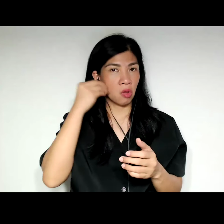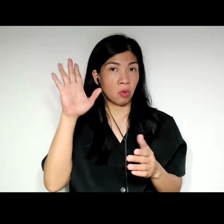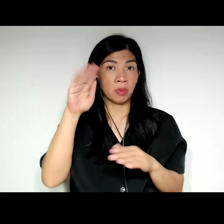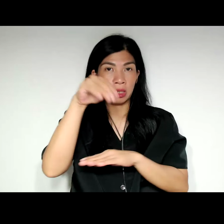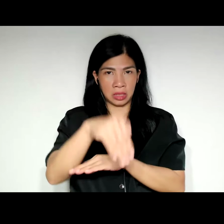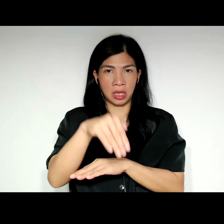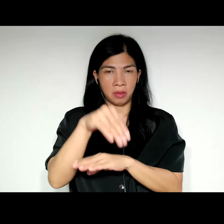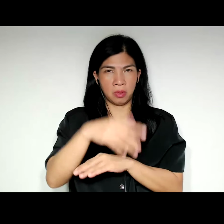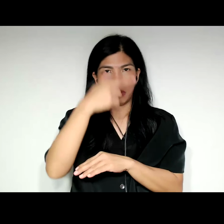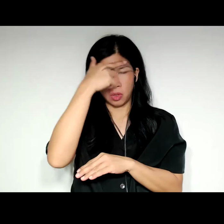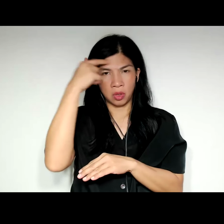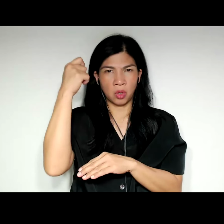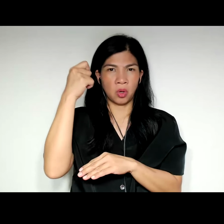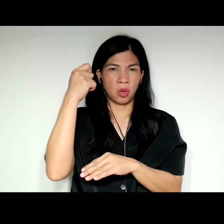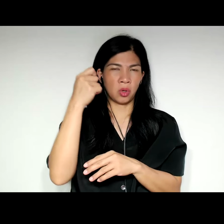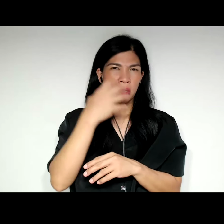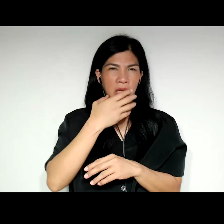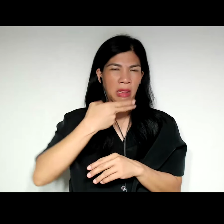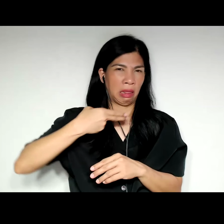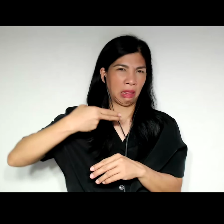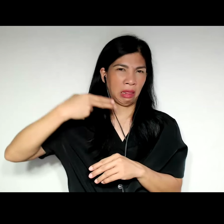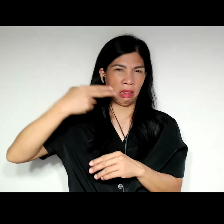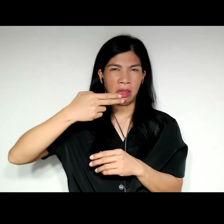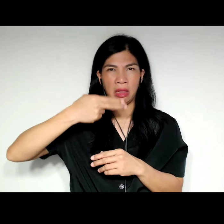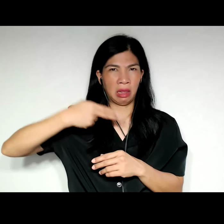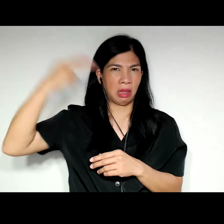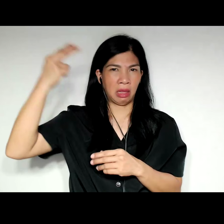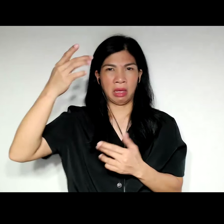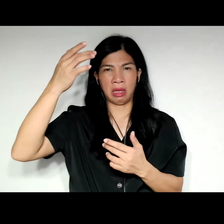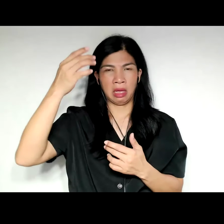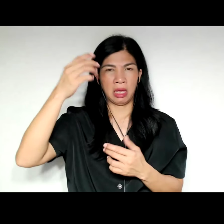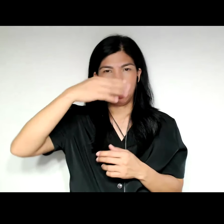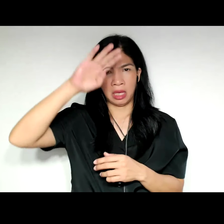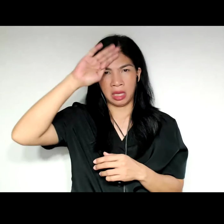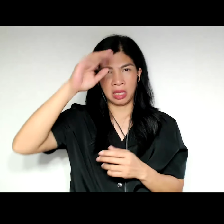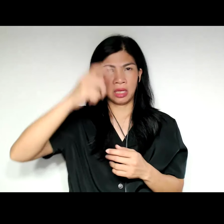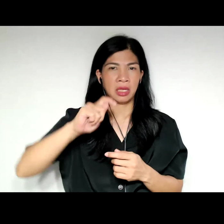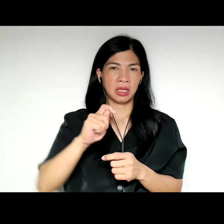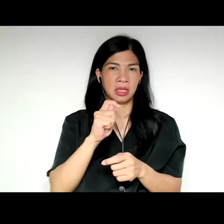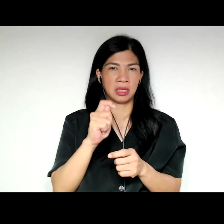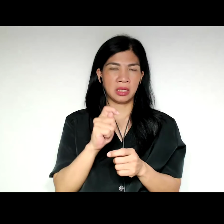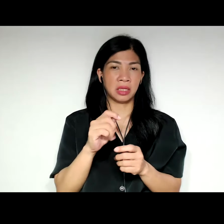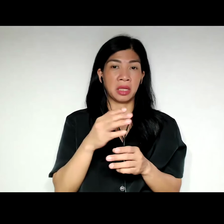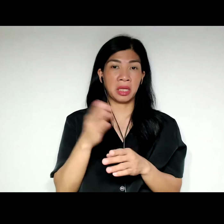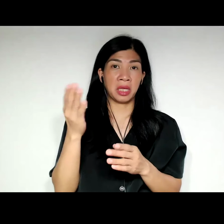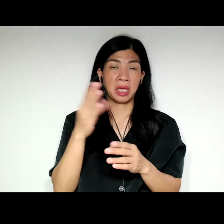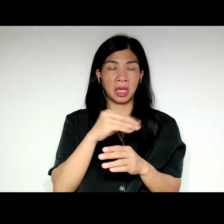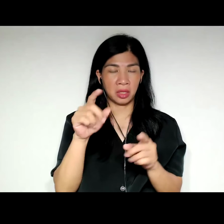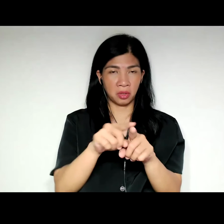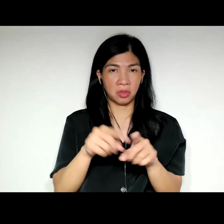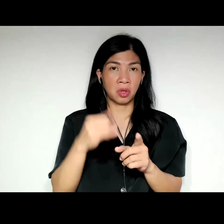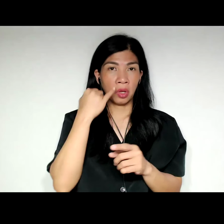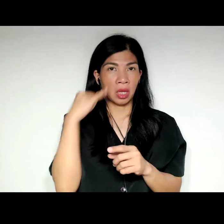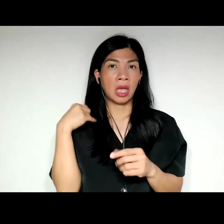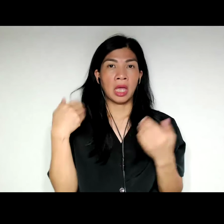the high temperature. And now classes have already been suspended. And as recorded yesterday also, there have